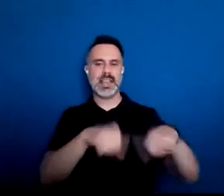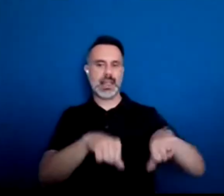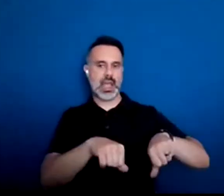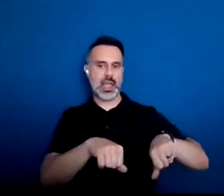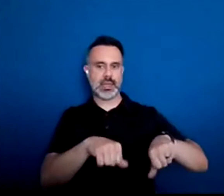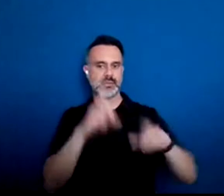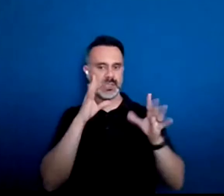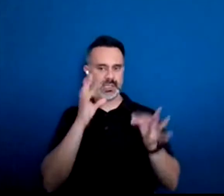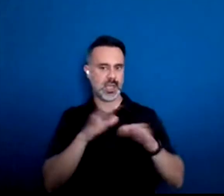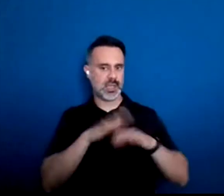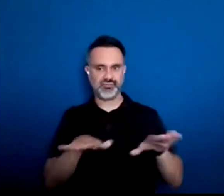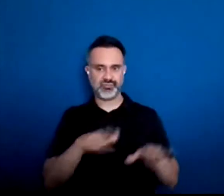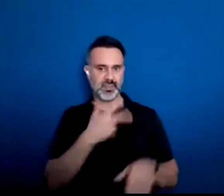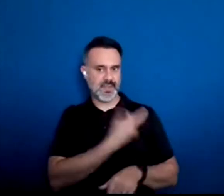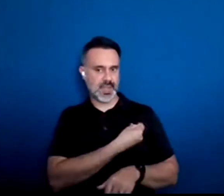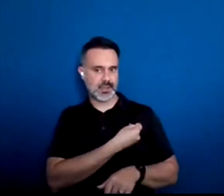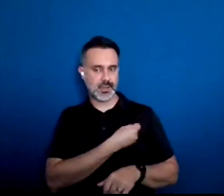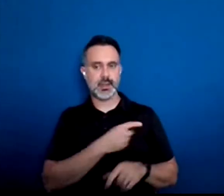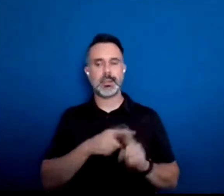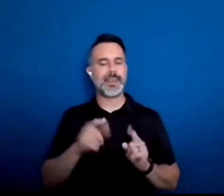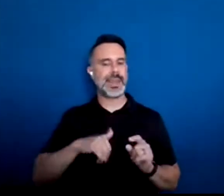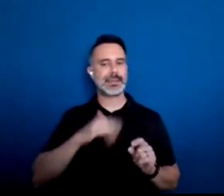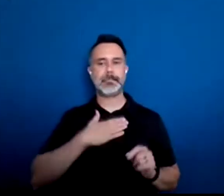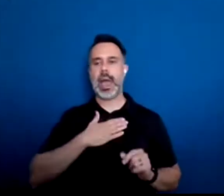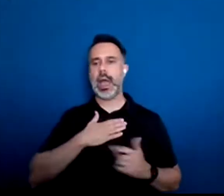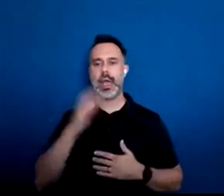But that's just a guess.